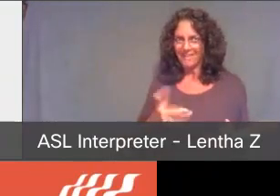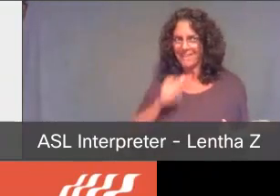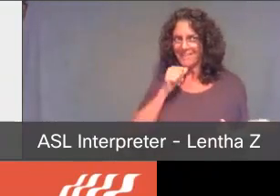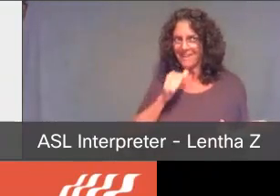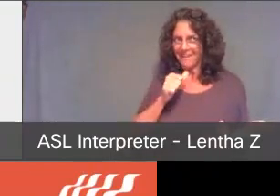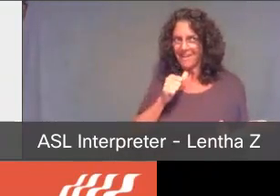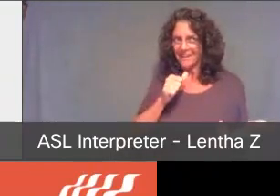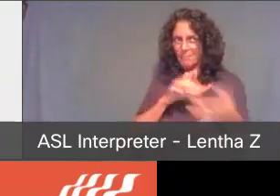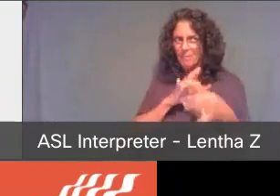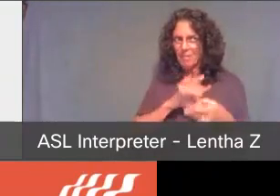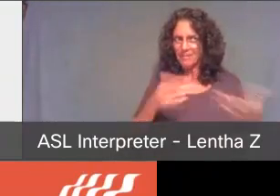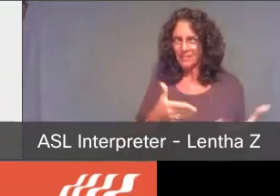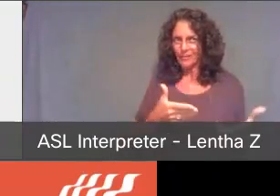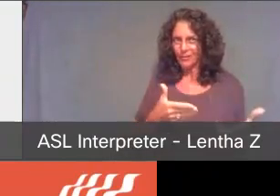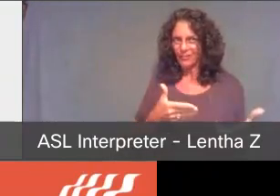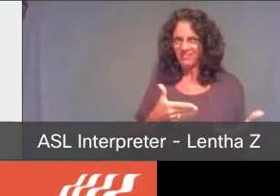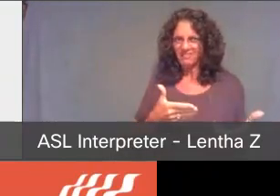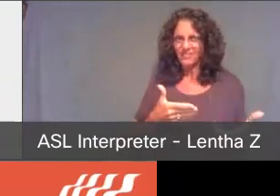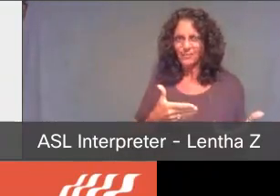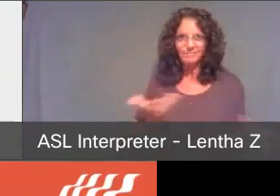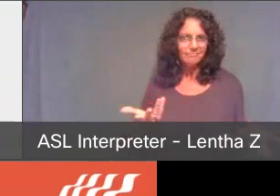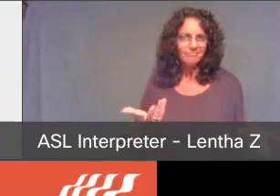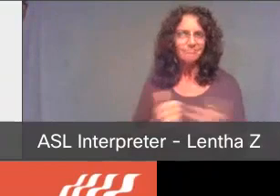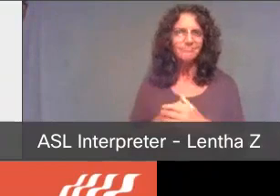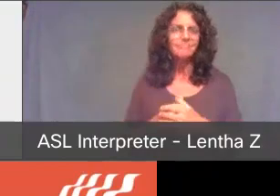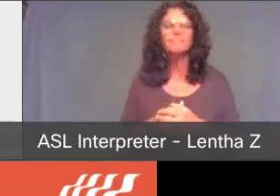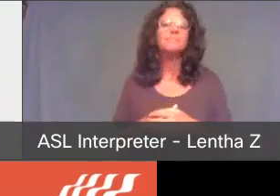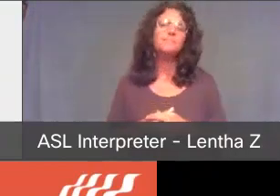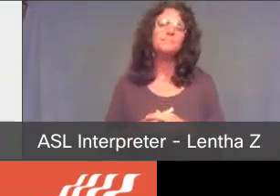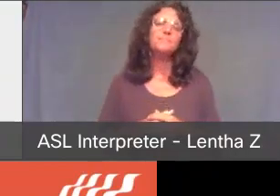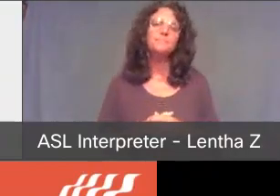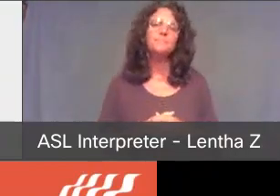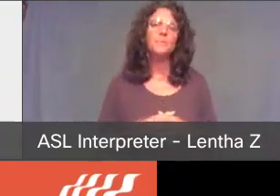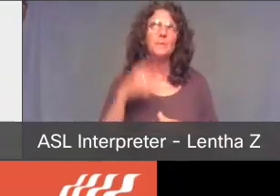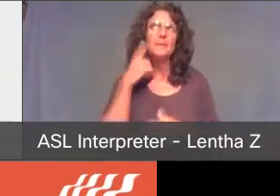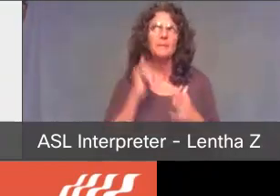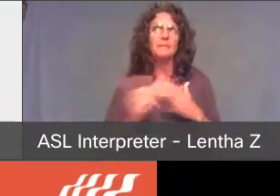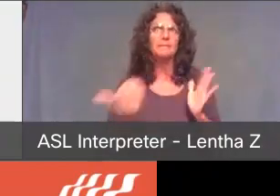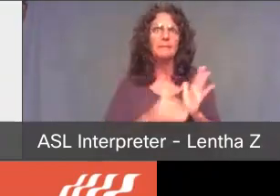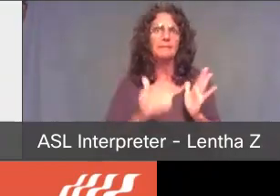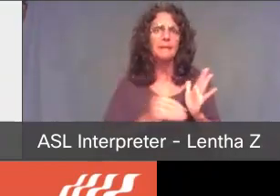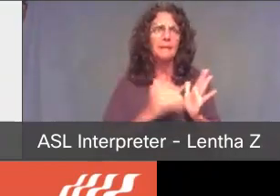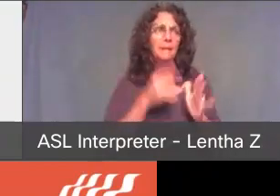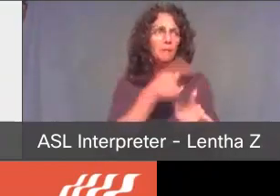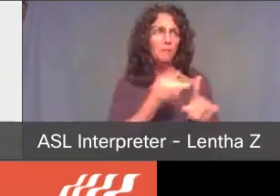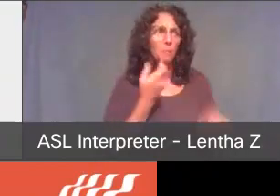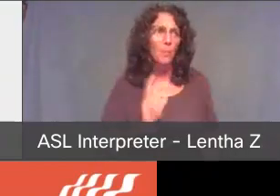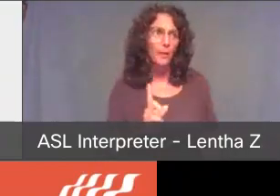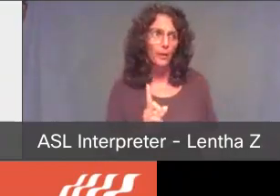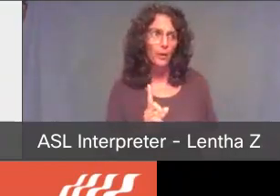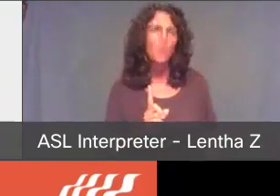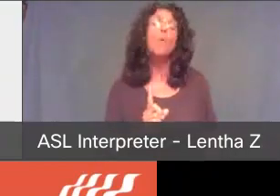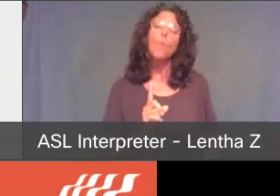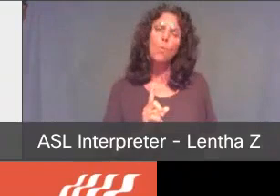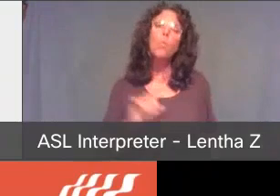belong, implying that they're different. And, to hear that over and over again would be